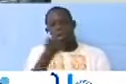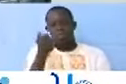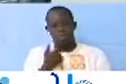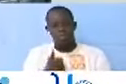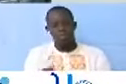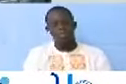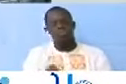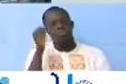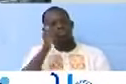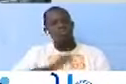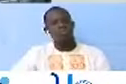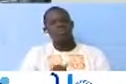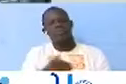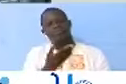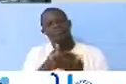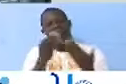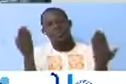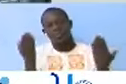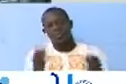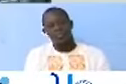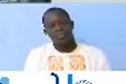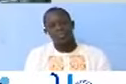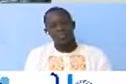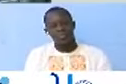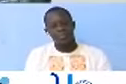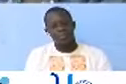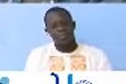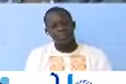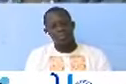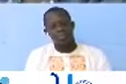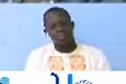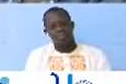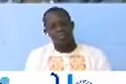that some people had already spent